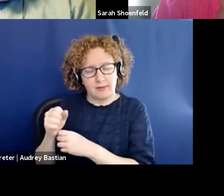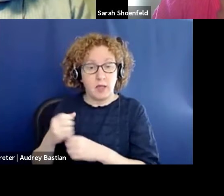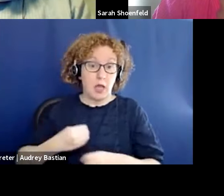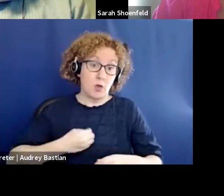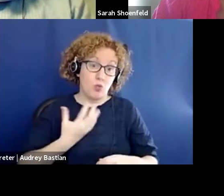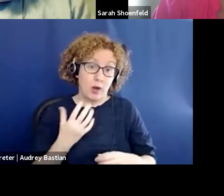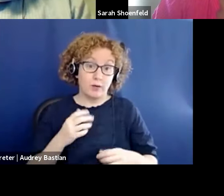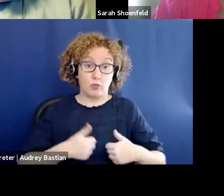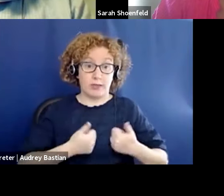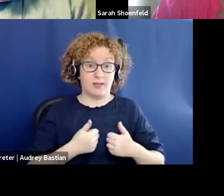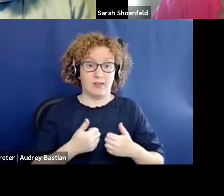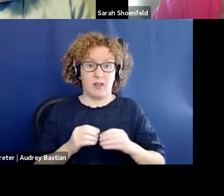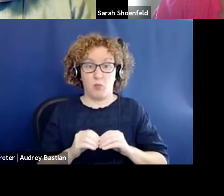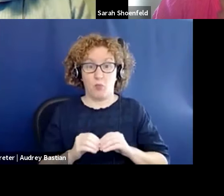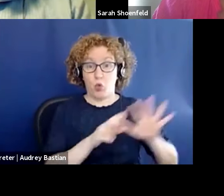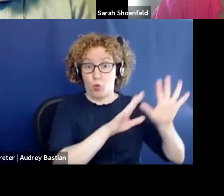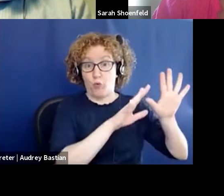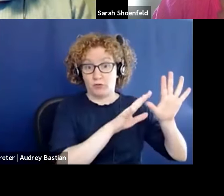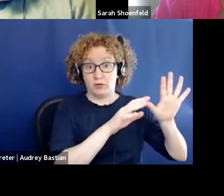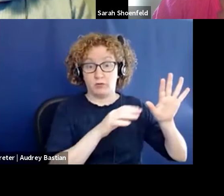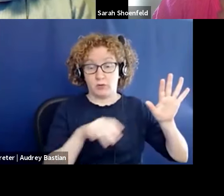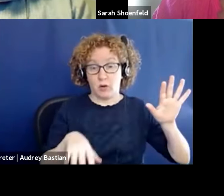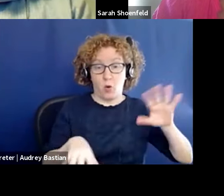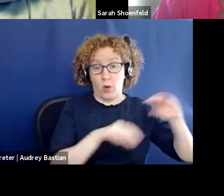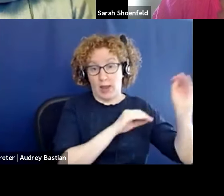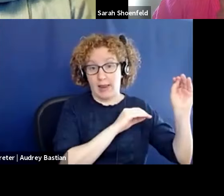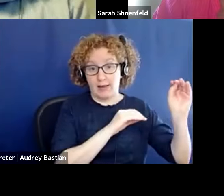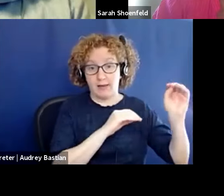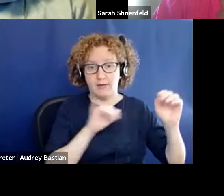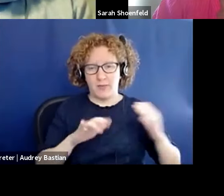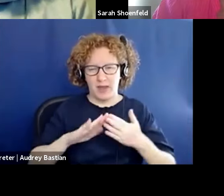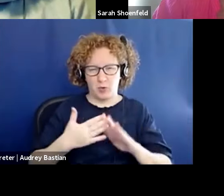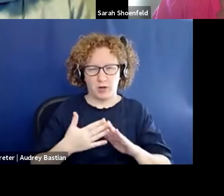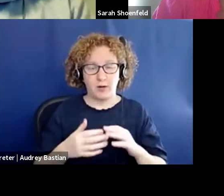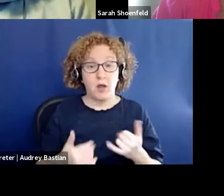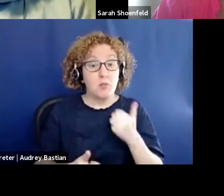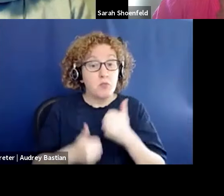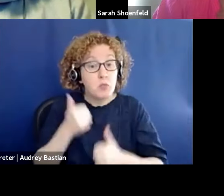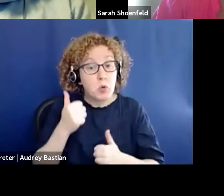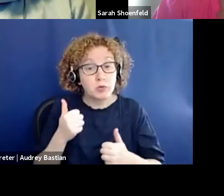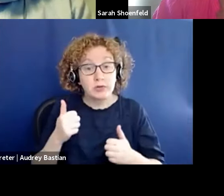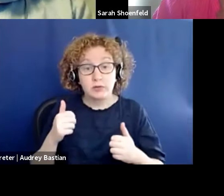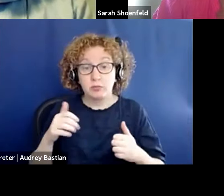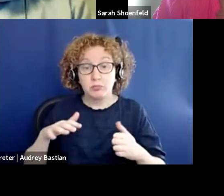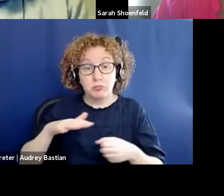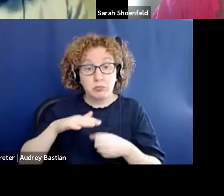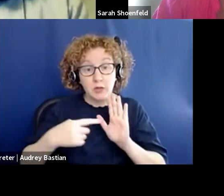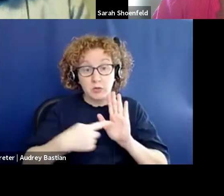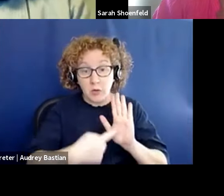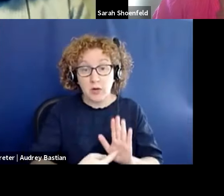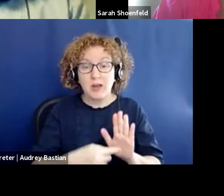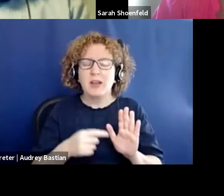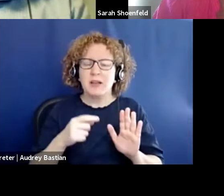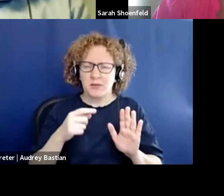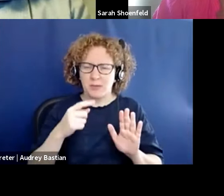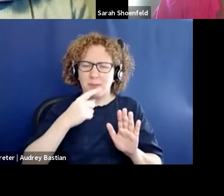the same period. Most of the interview clips we're gonna show, that we're gonna share today are of Black residents who still lived in DC as of